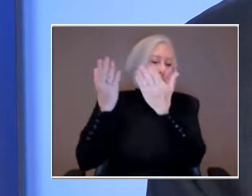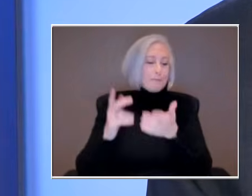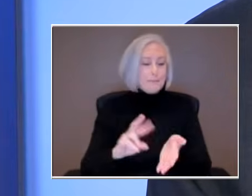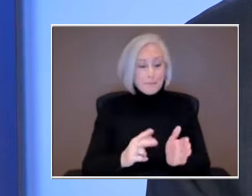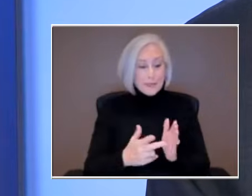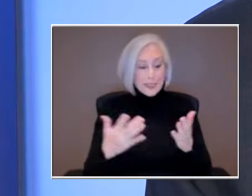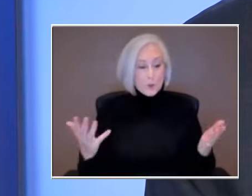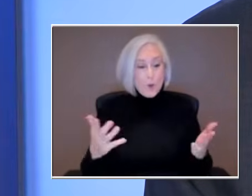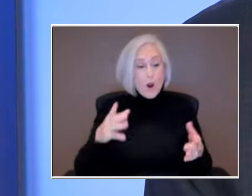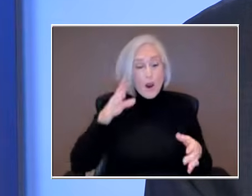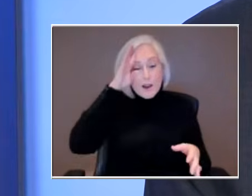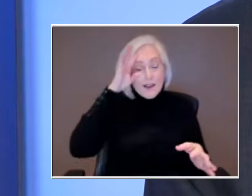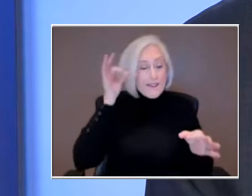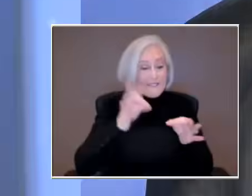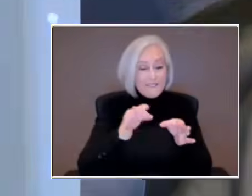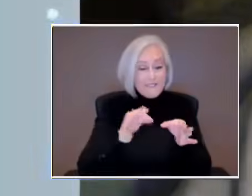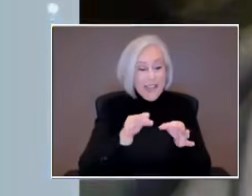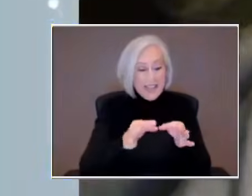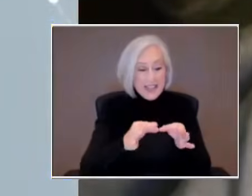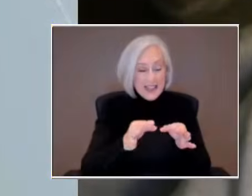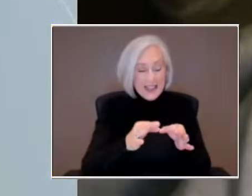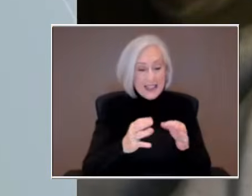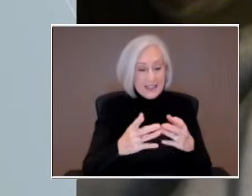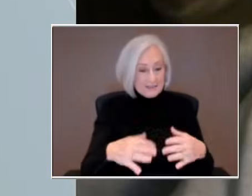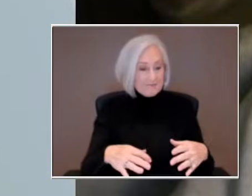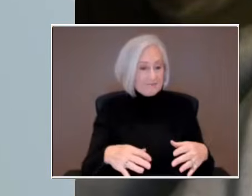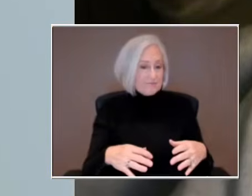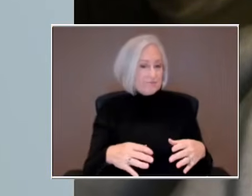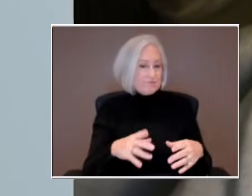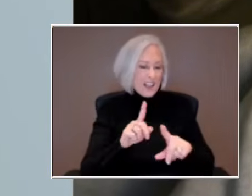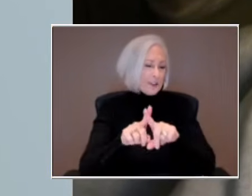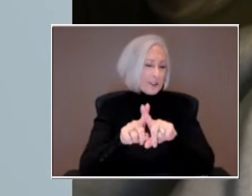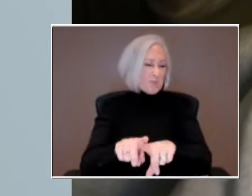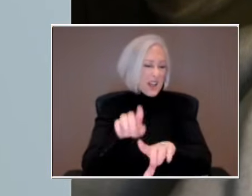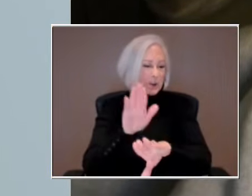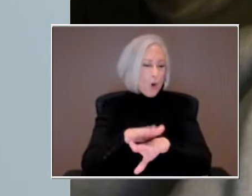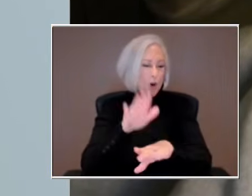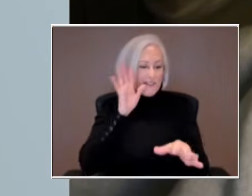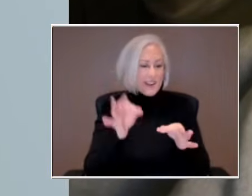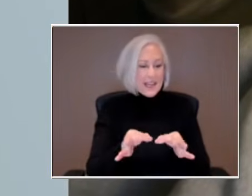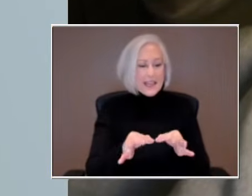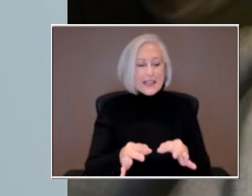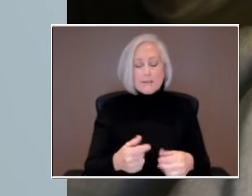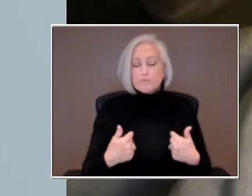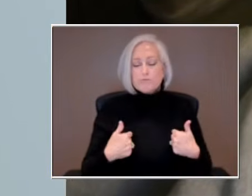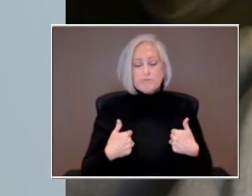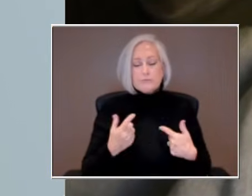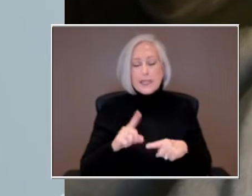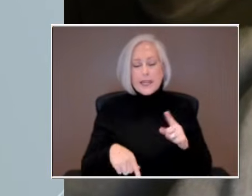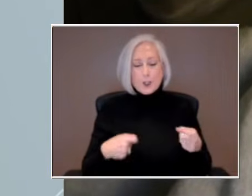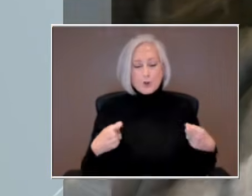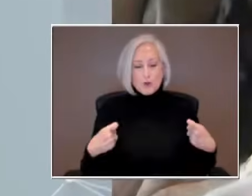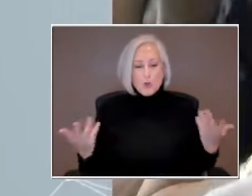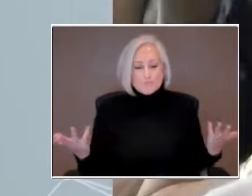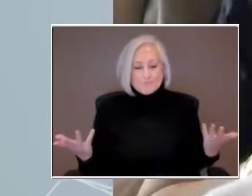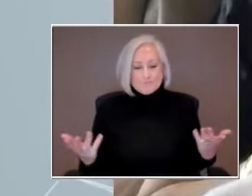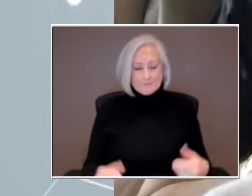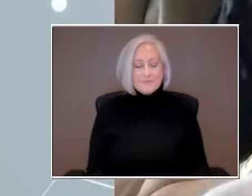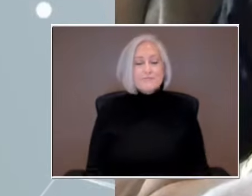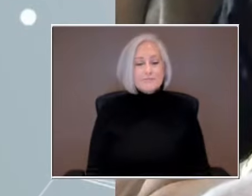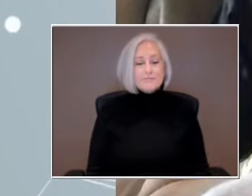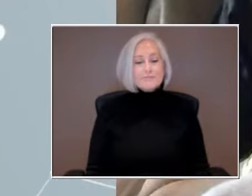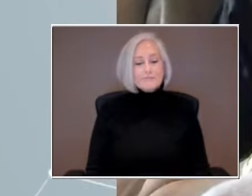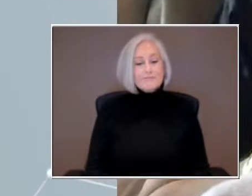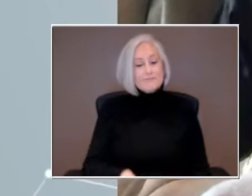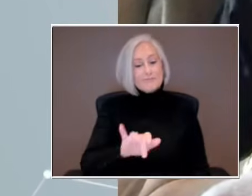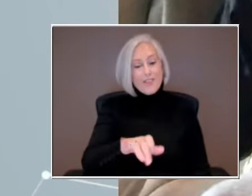where it comes into play. And it's not something I control. So. Right. You just say, this is happening.